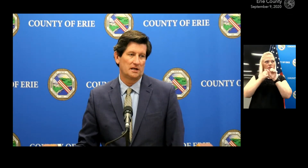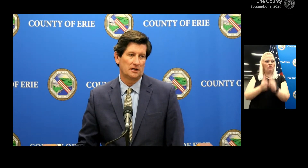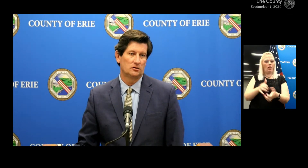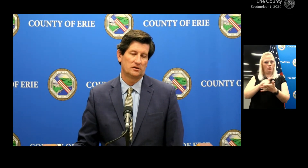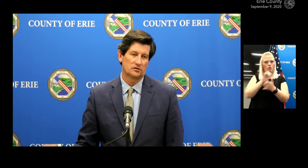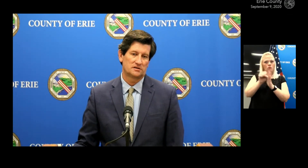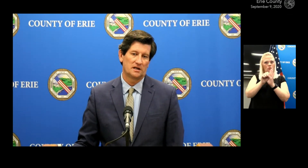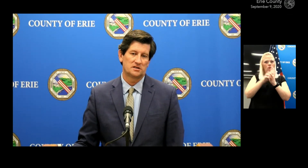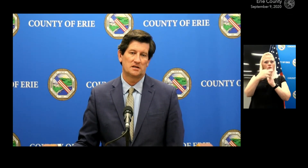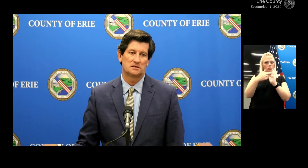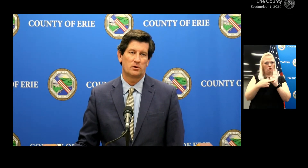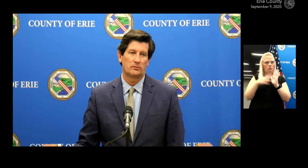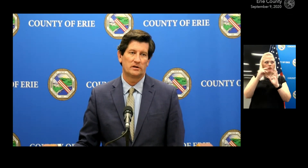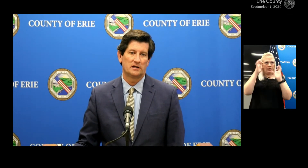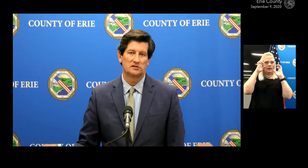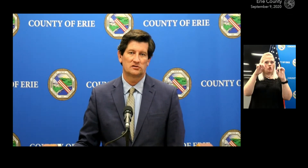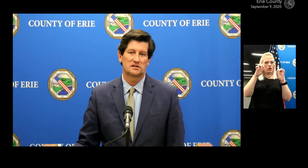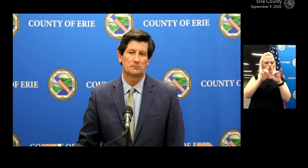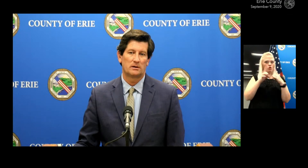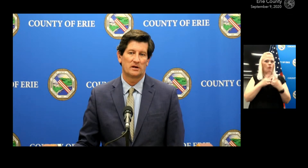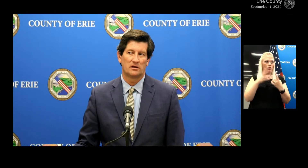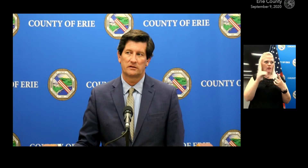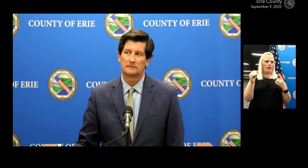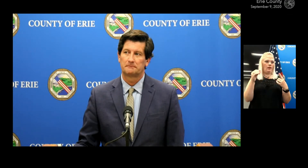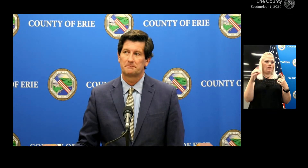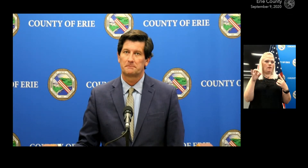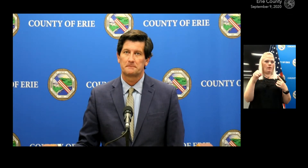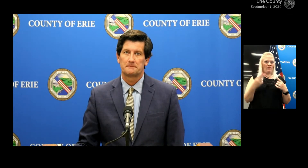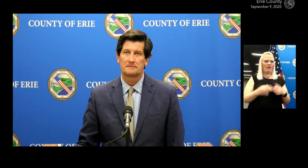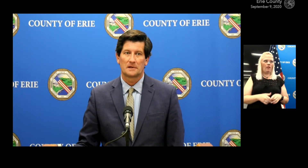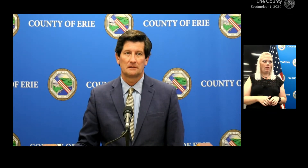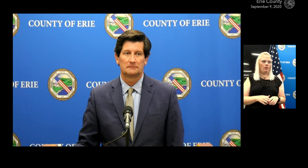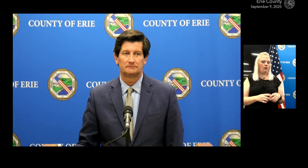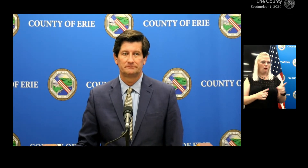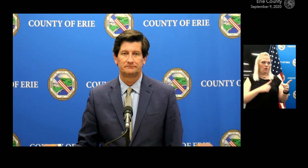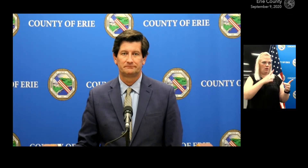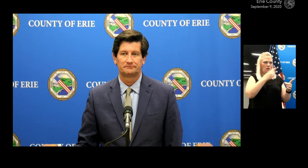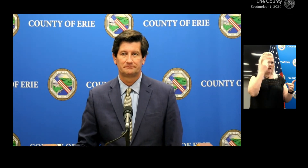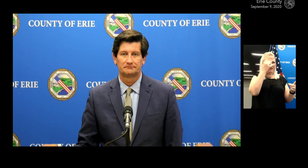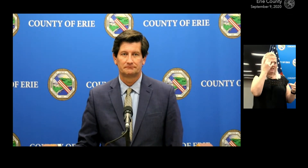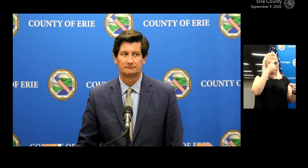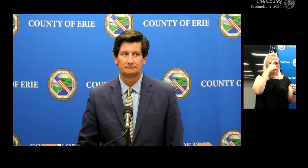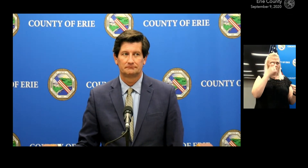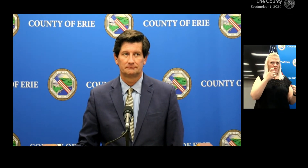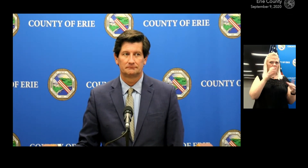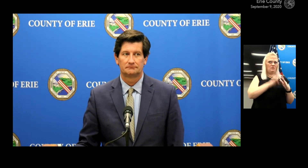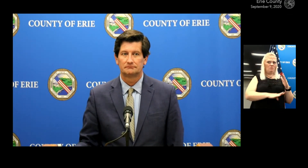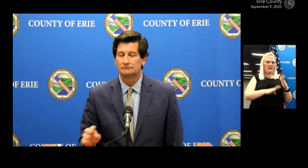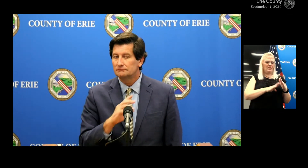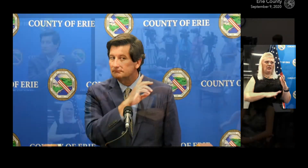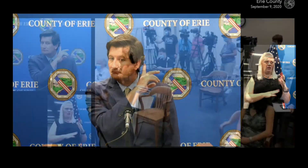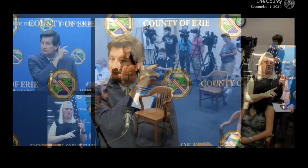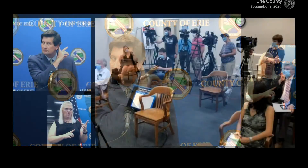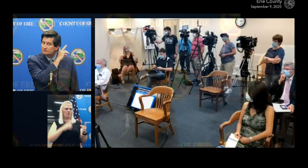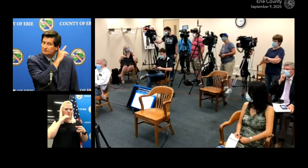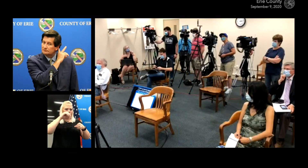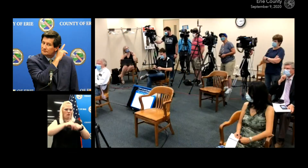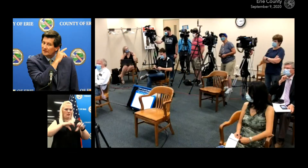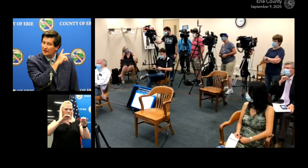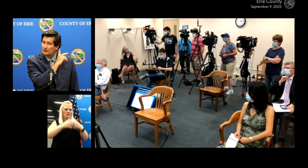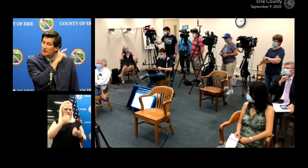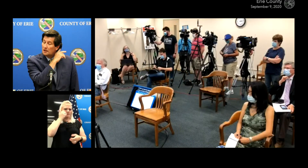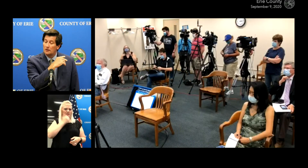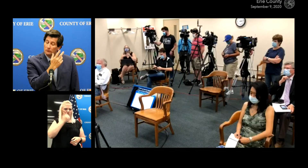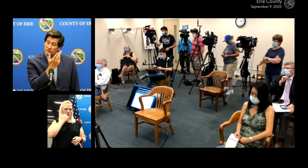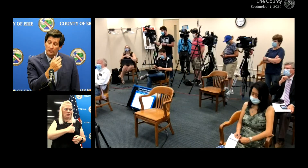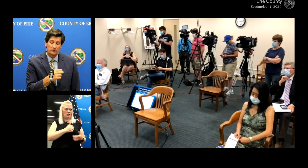York State, including New York State Education Department and the New York State Department of Health. I was just thinking because basically they're in class every day,